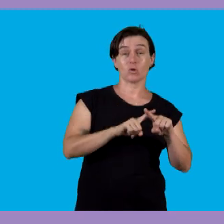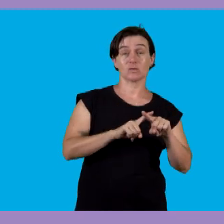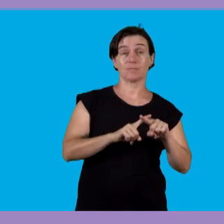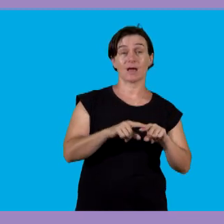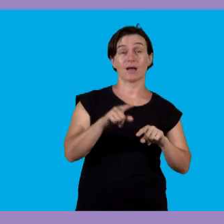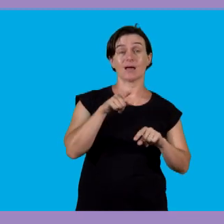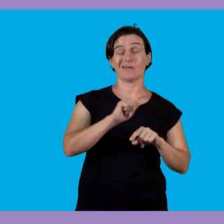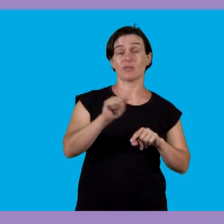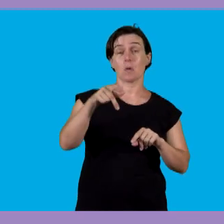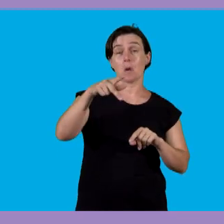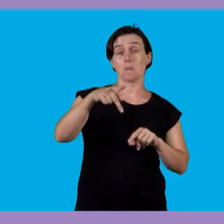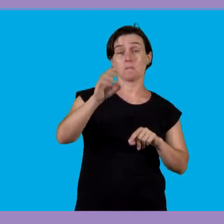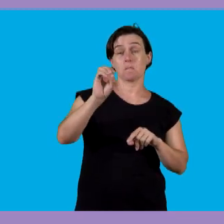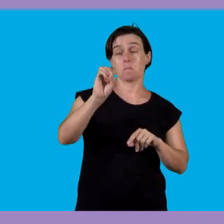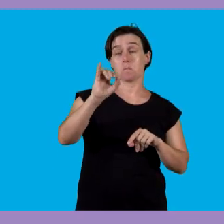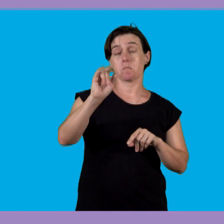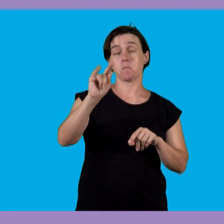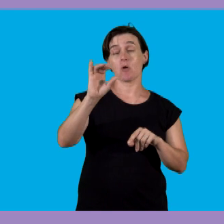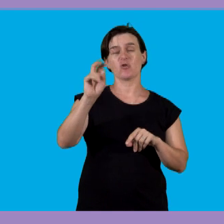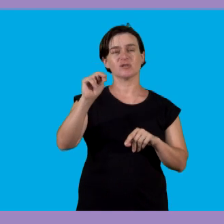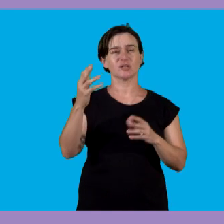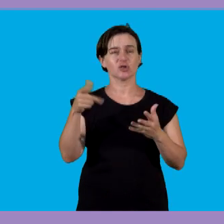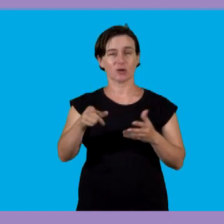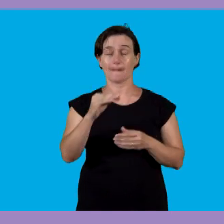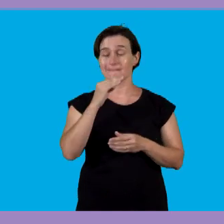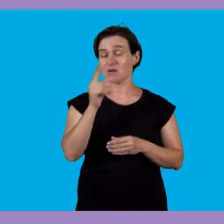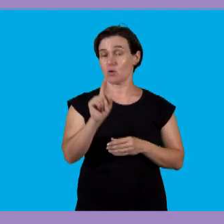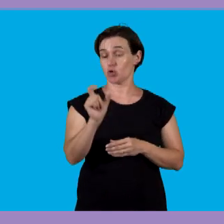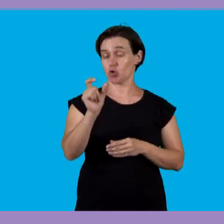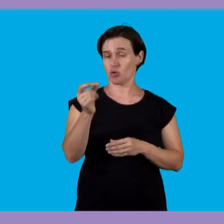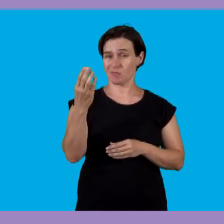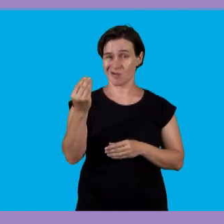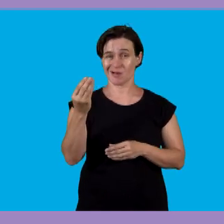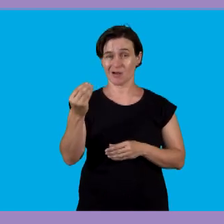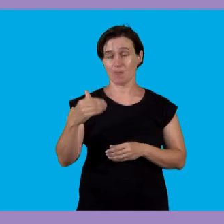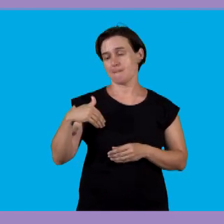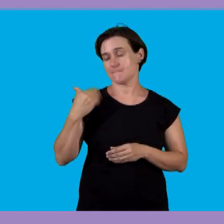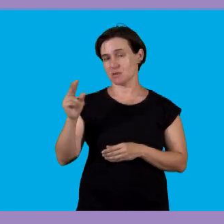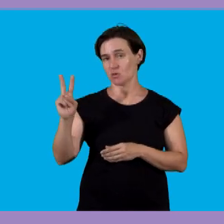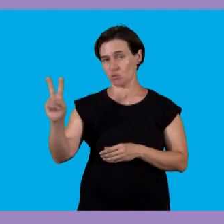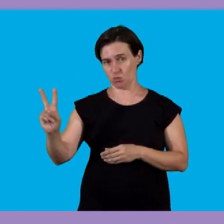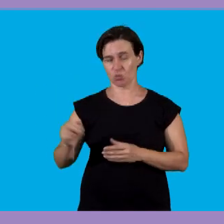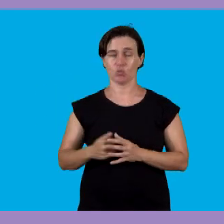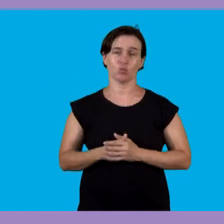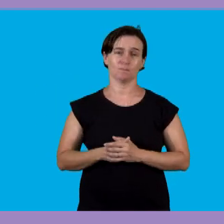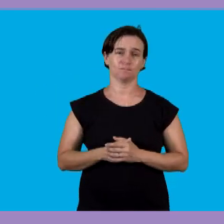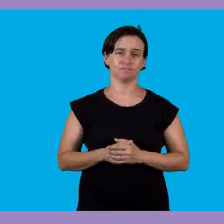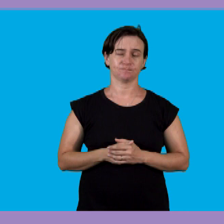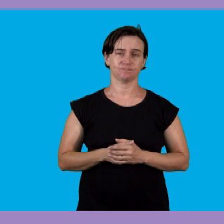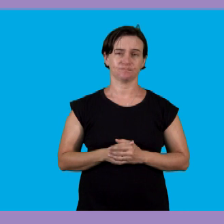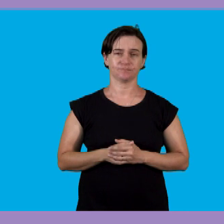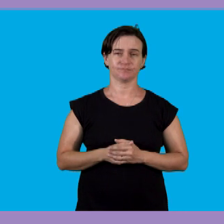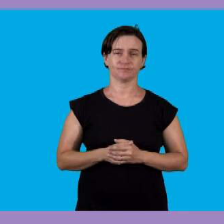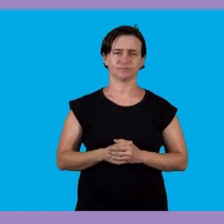position, which is the term number, by 2, and we are multiplying